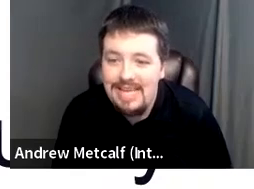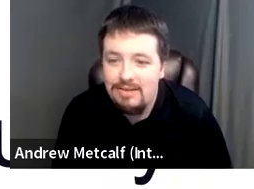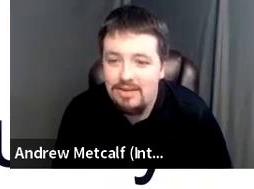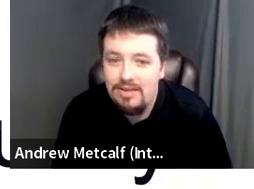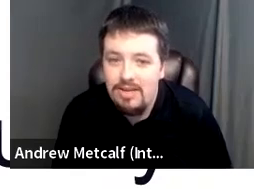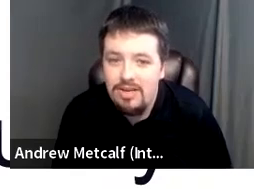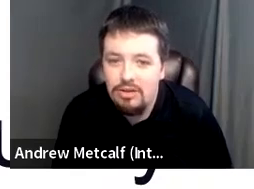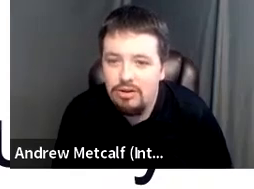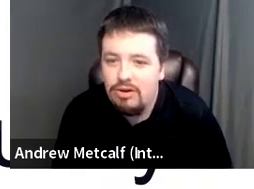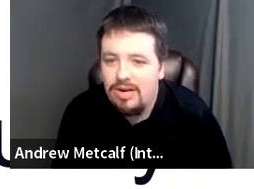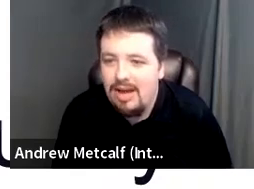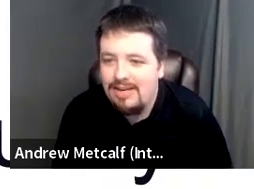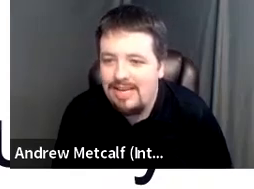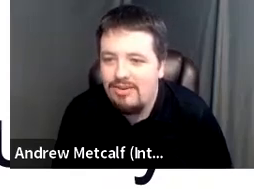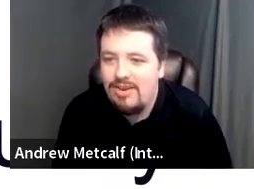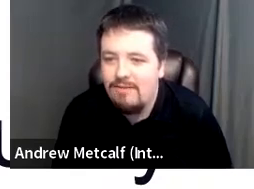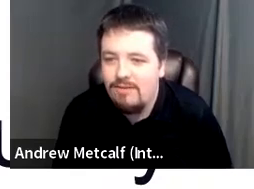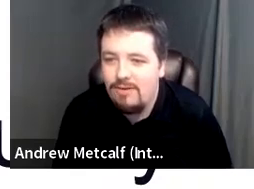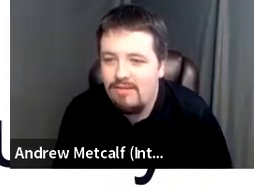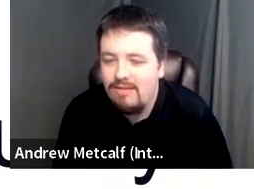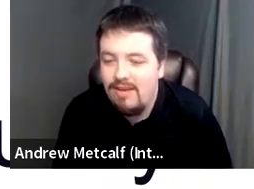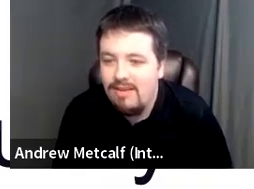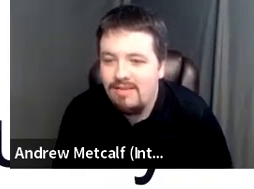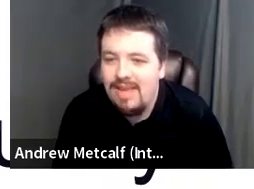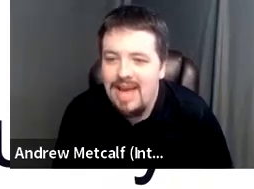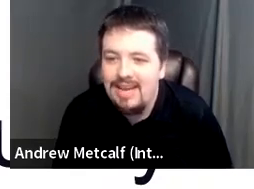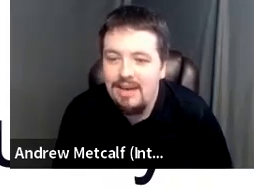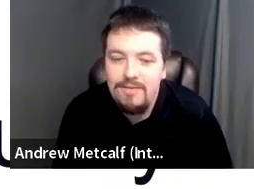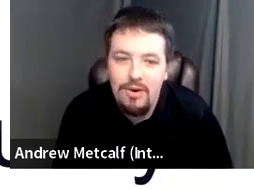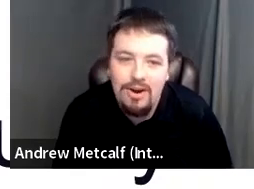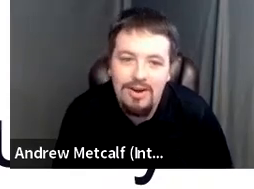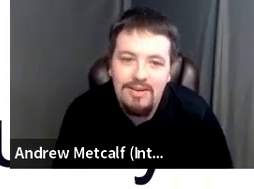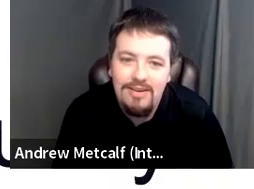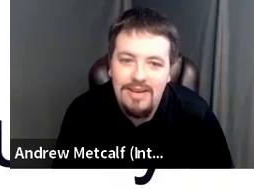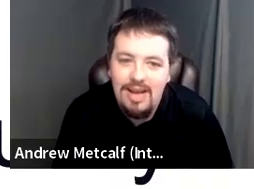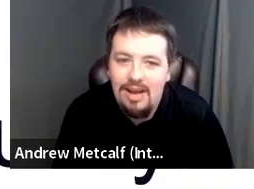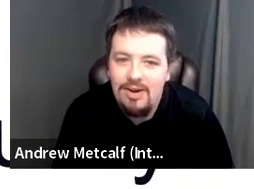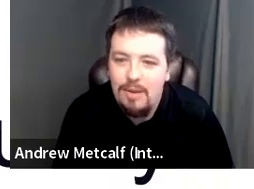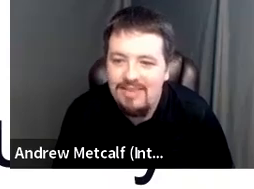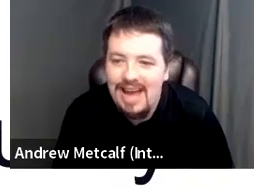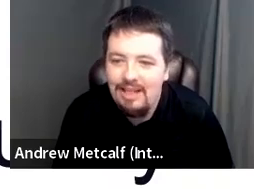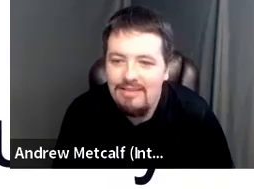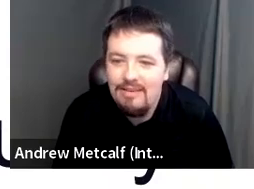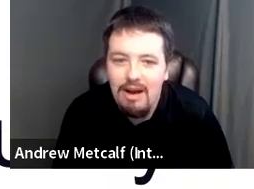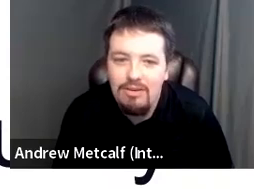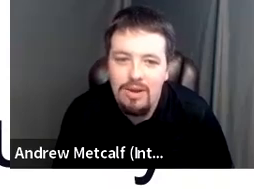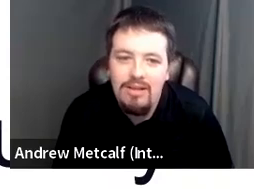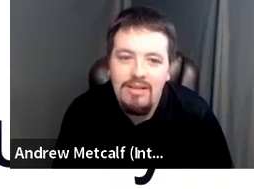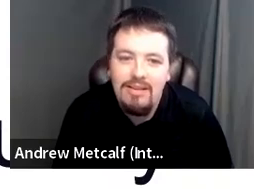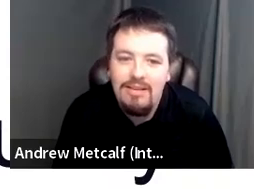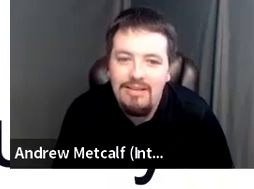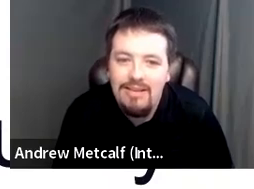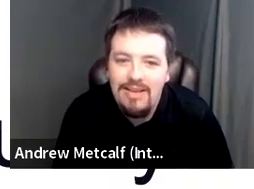to England to learn how to teach deaf students, since he had a deaf daughter. Her name was Alice